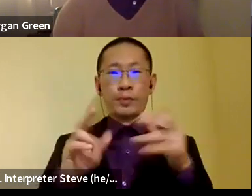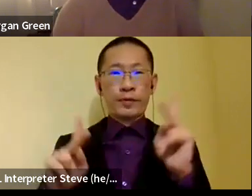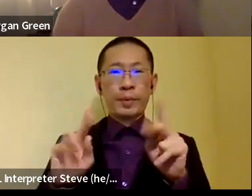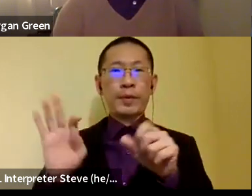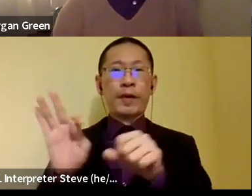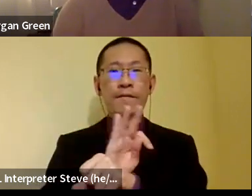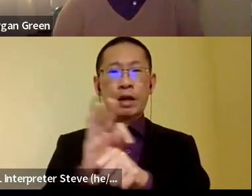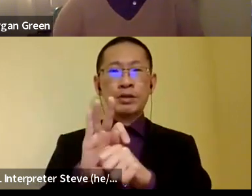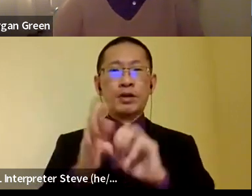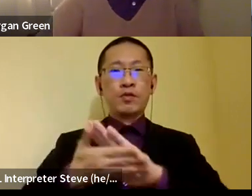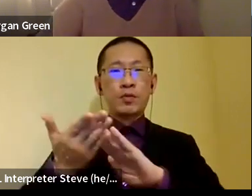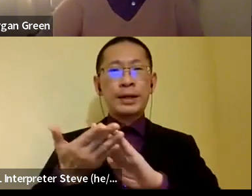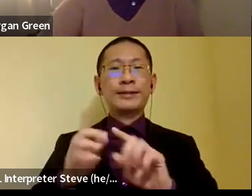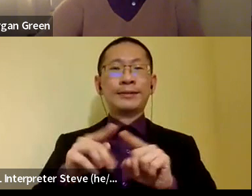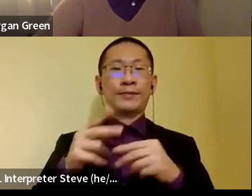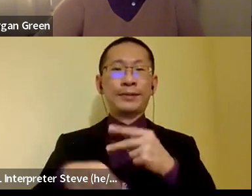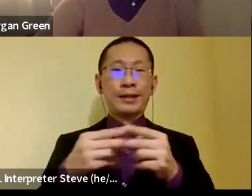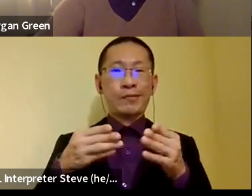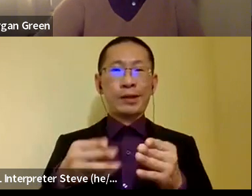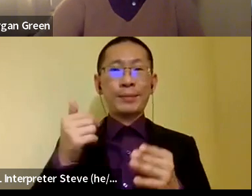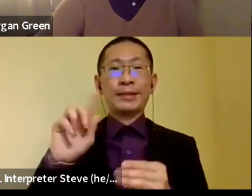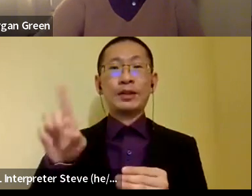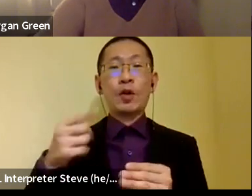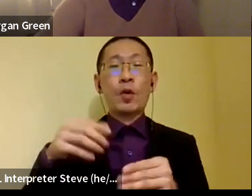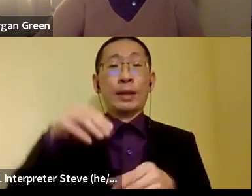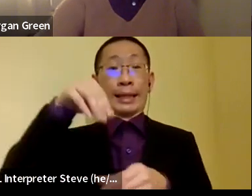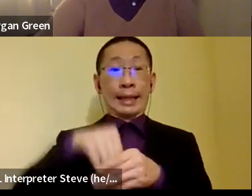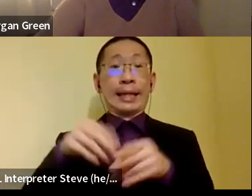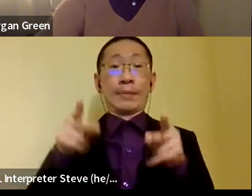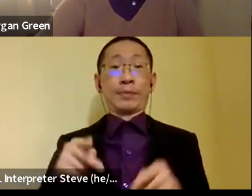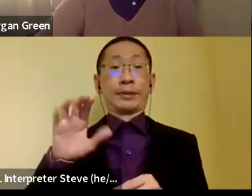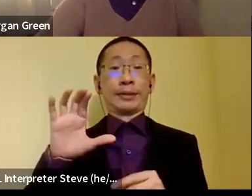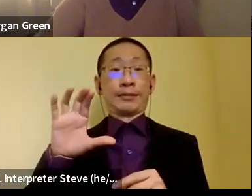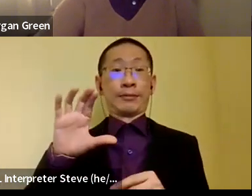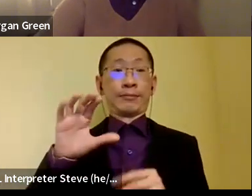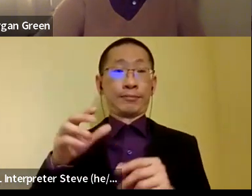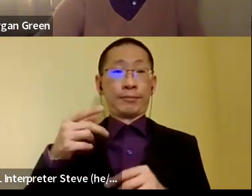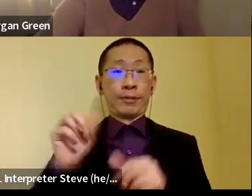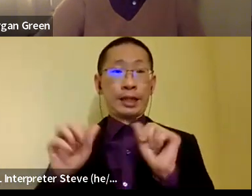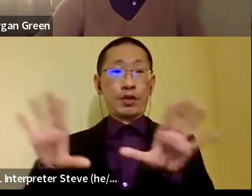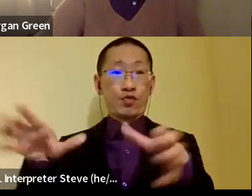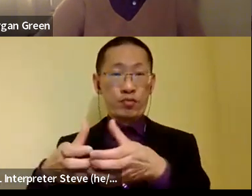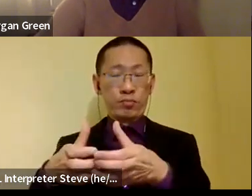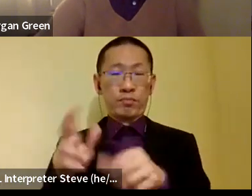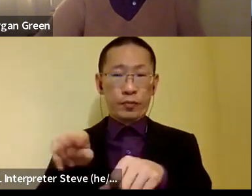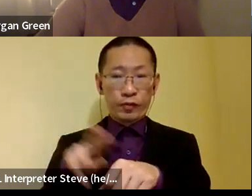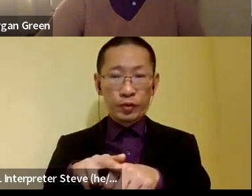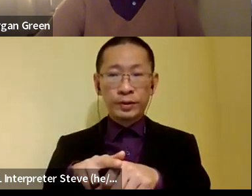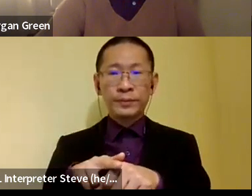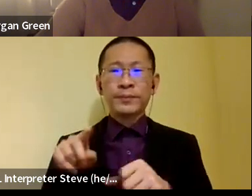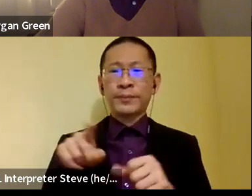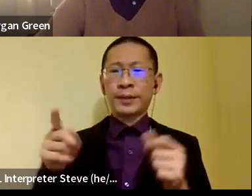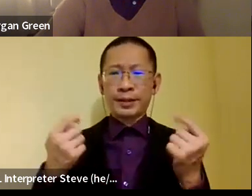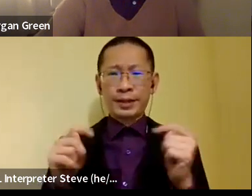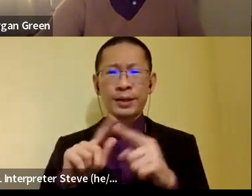and running it in a very different kind of way because it was only an in-person company at the time, of course. So they're sort of trying